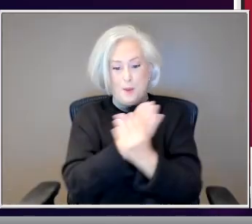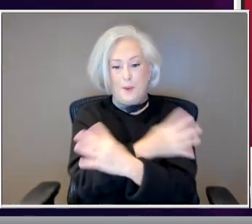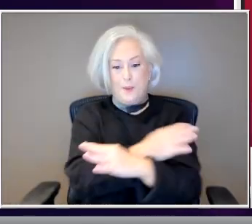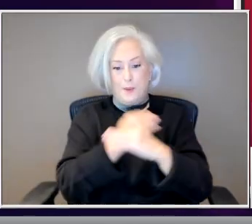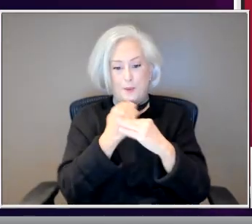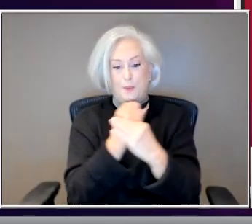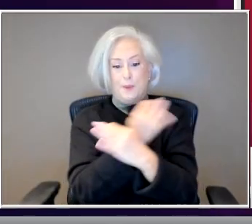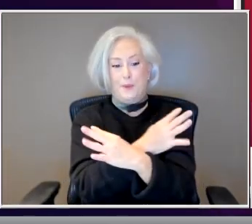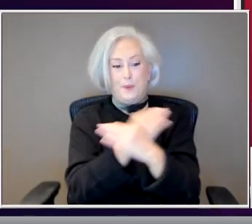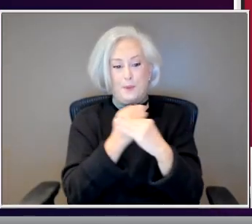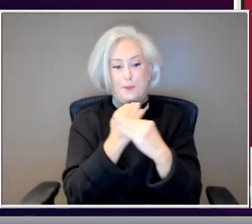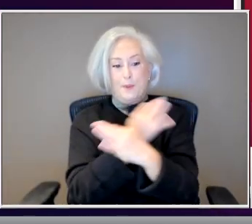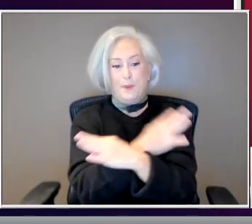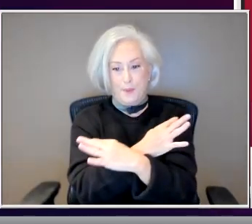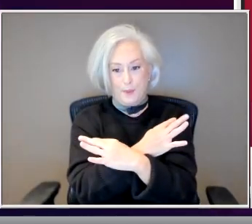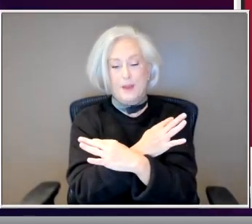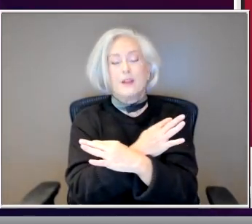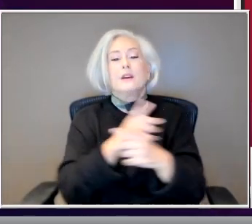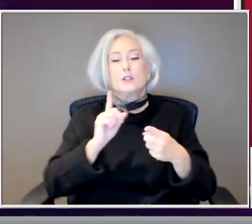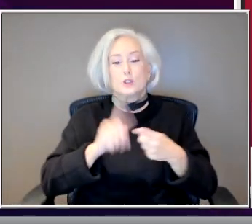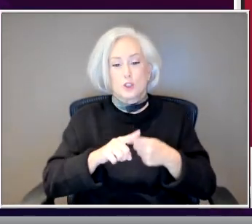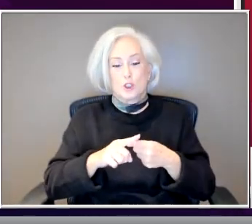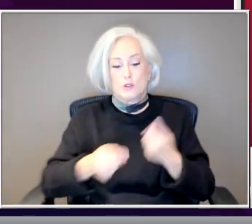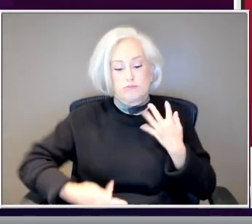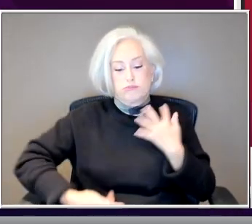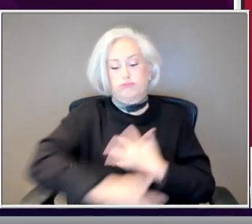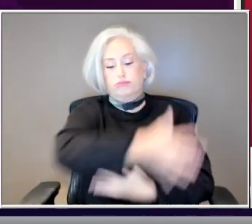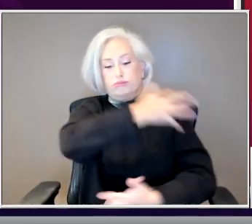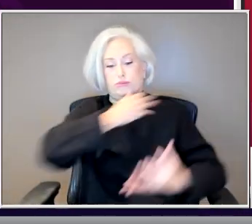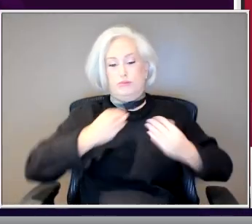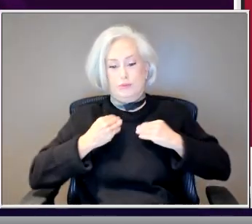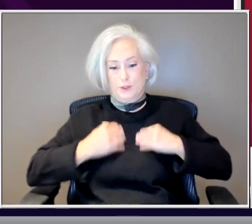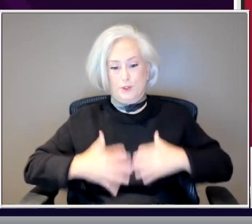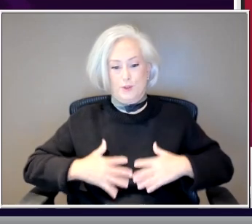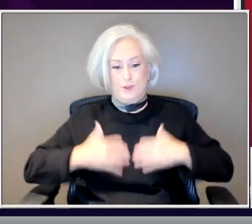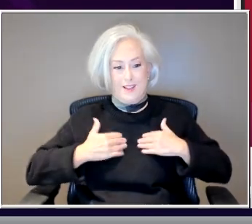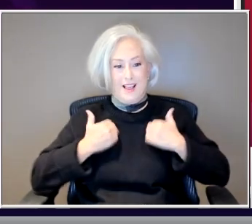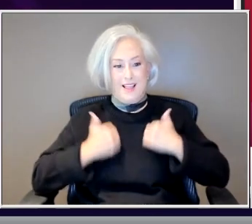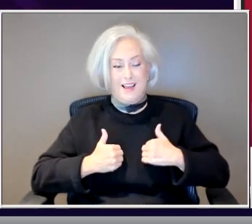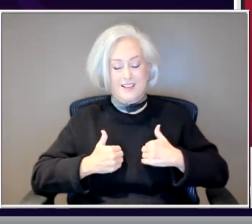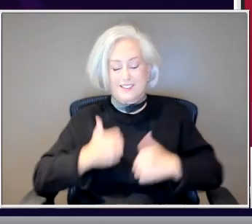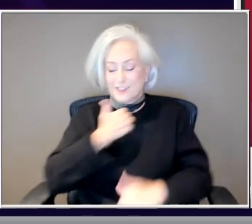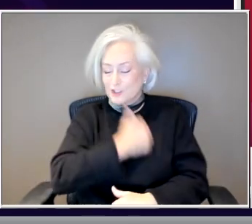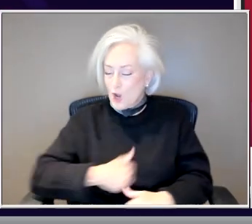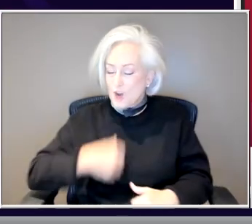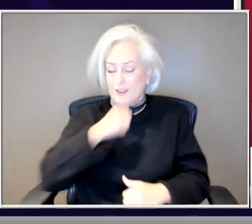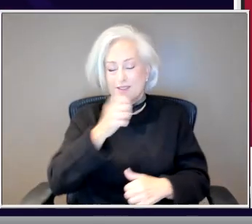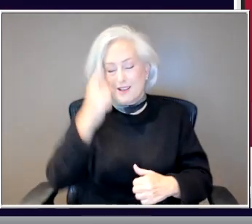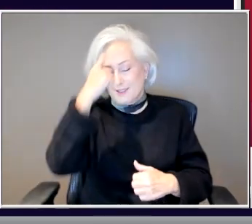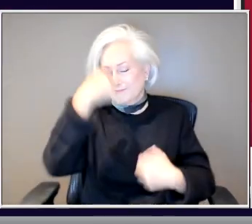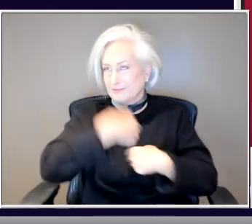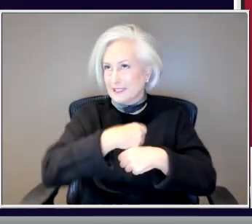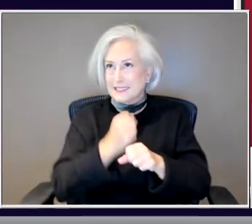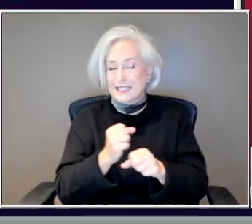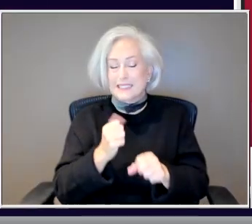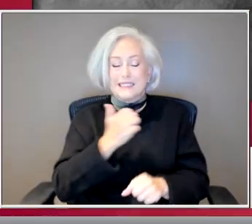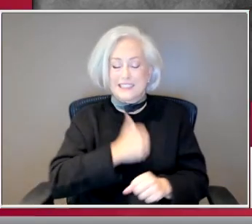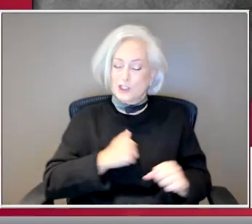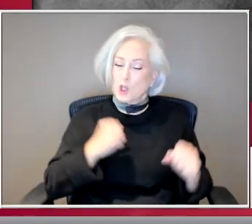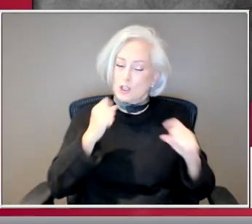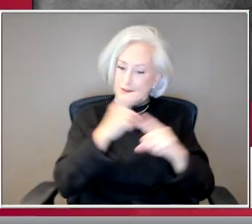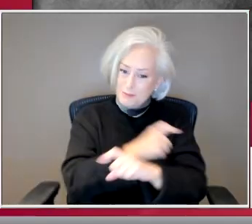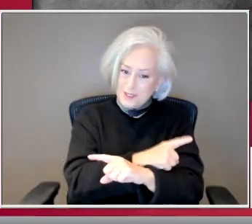like it's supposed to, and vice versa. Sorry if that doesn't make sense. It gets very complicated, but I think what you can see on